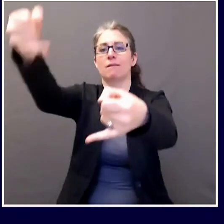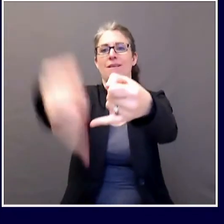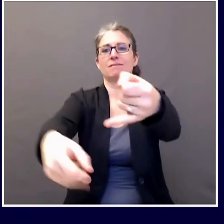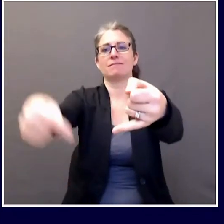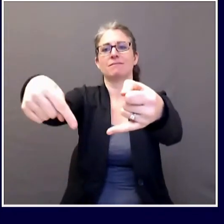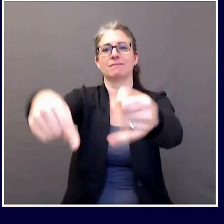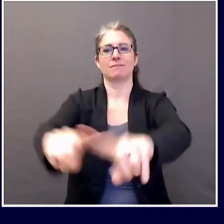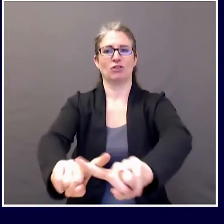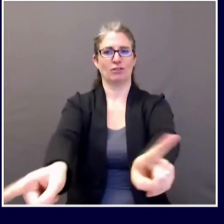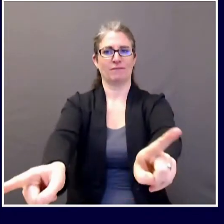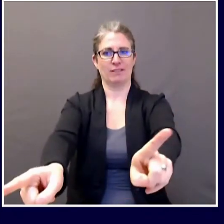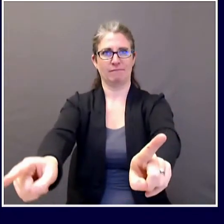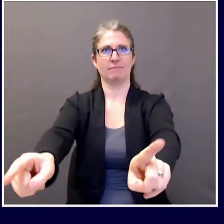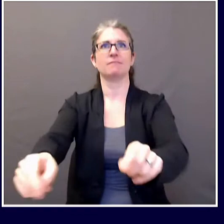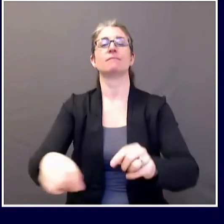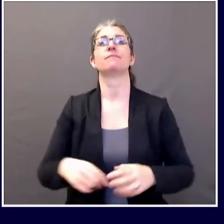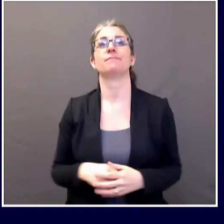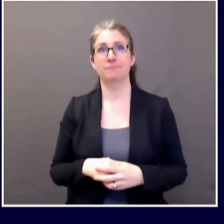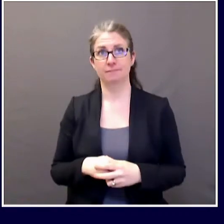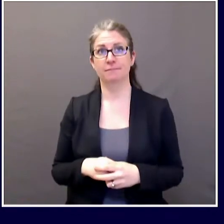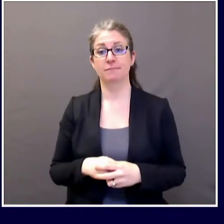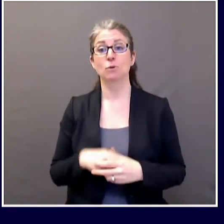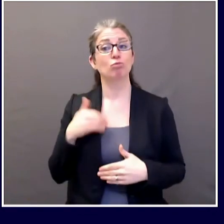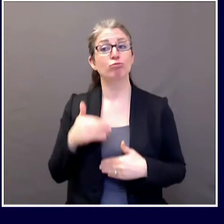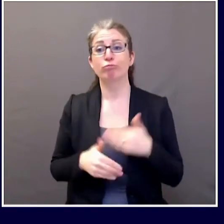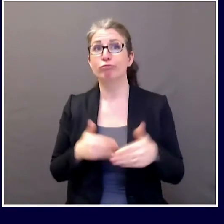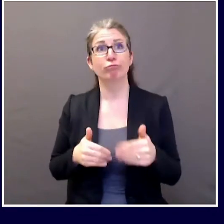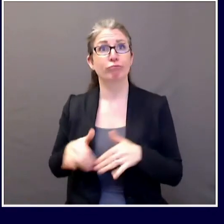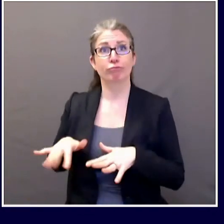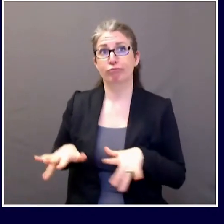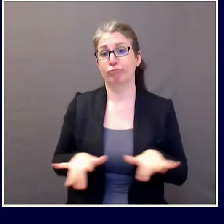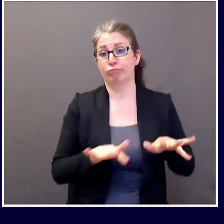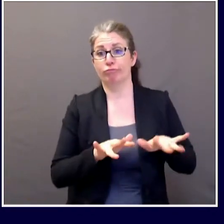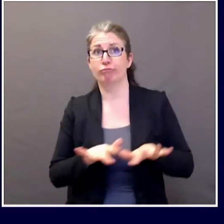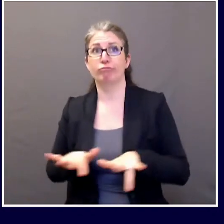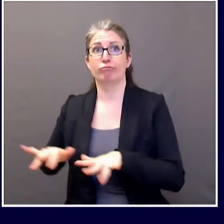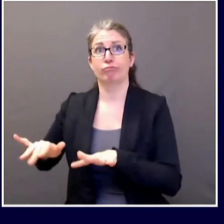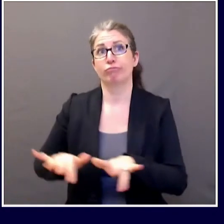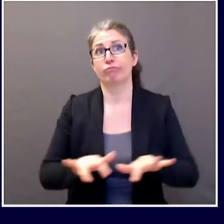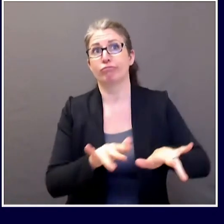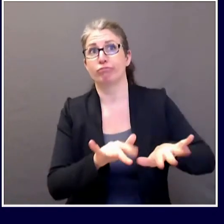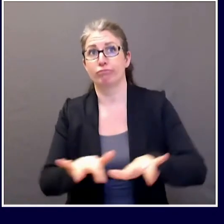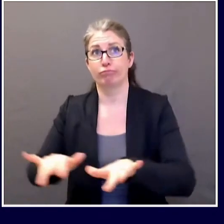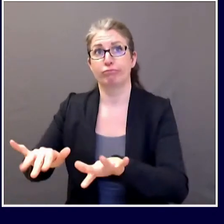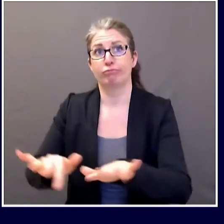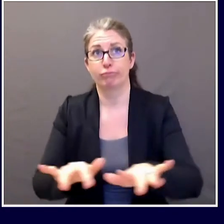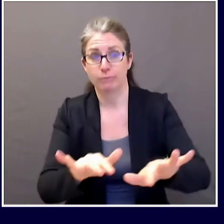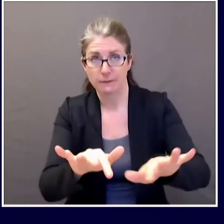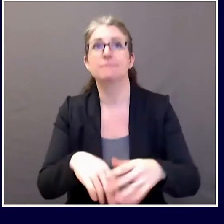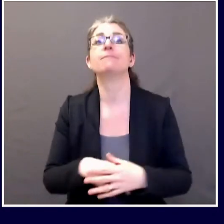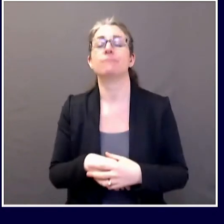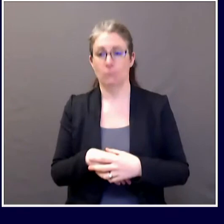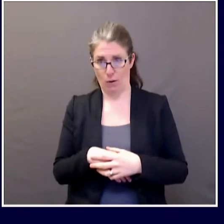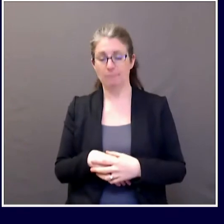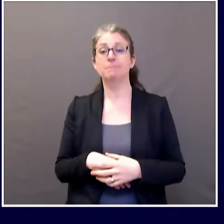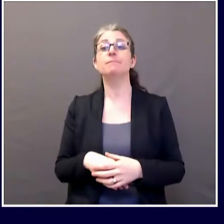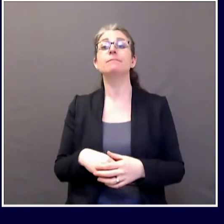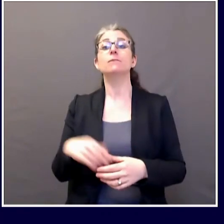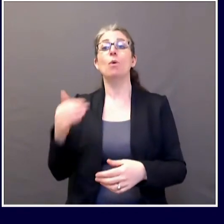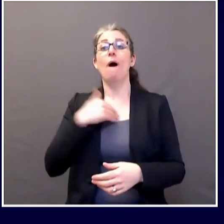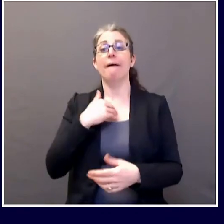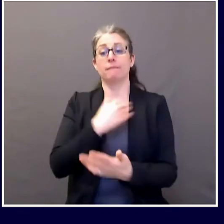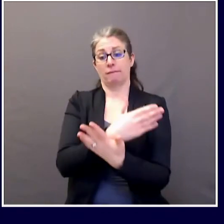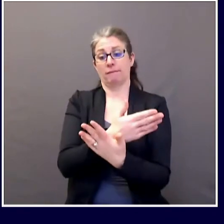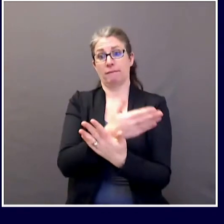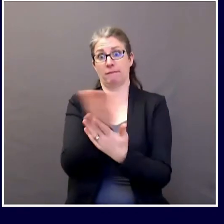COVID, whereas the trial for J&J used severe or moderate degrees of illness. So on some